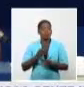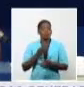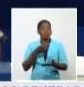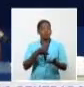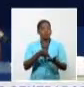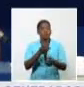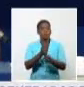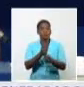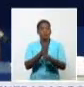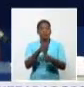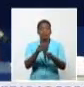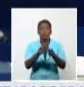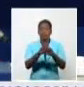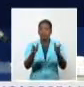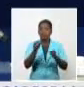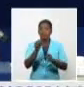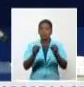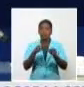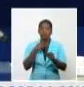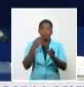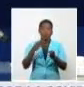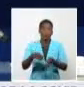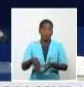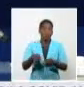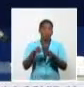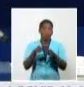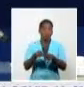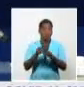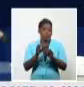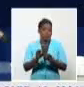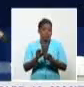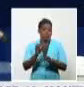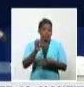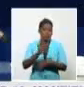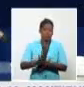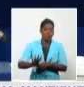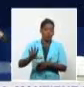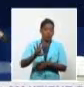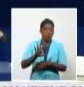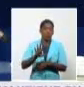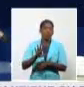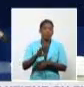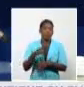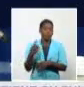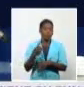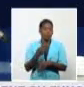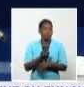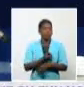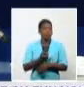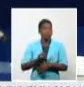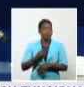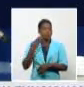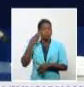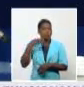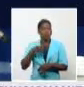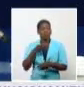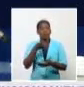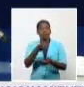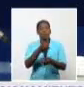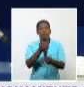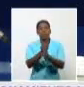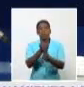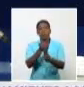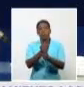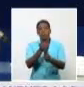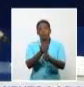believe this humanism is a characteristic of our health system